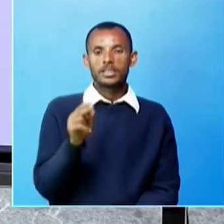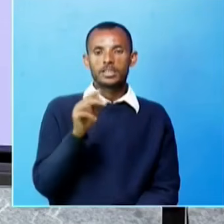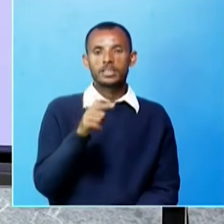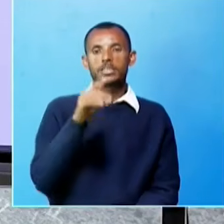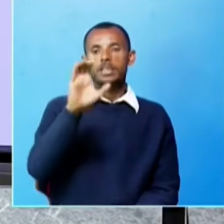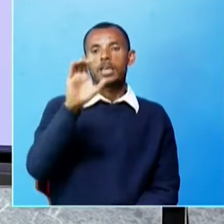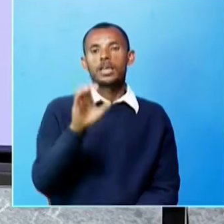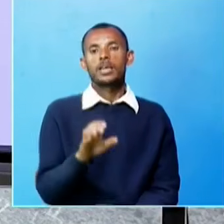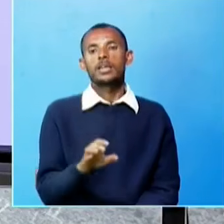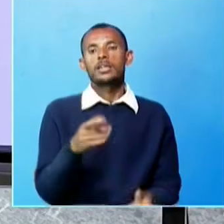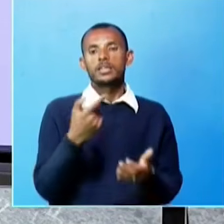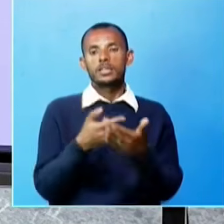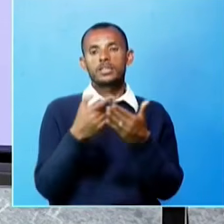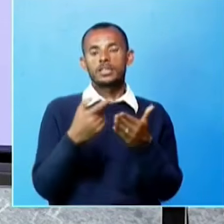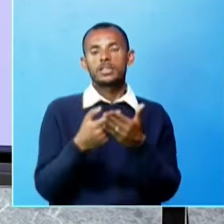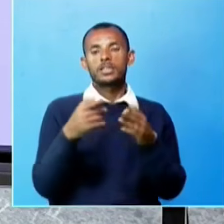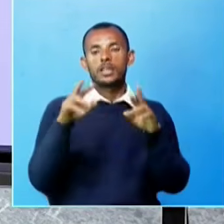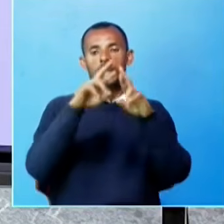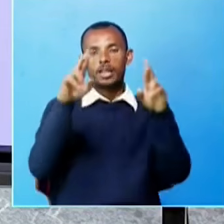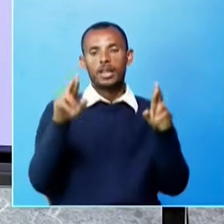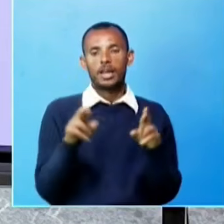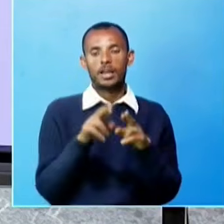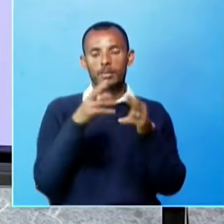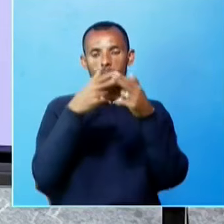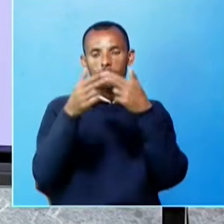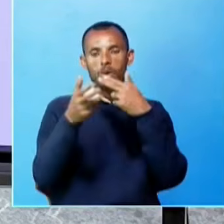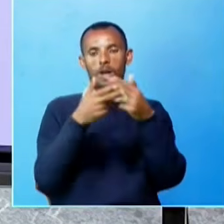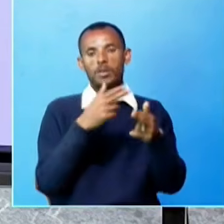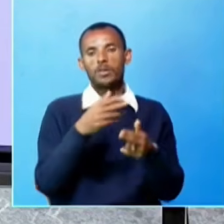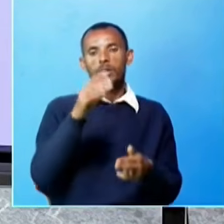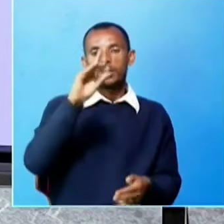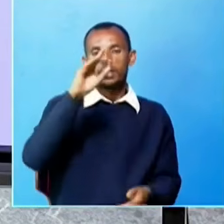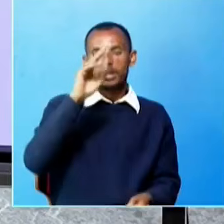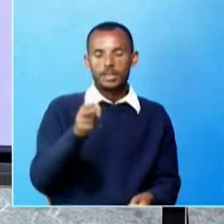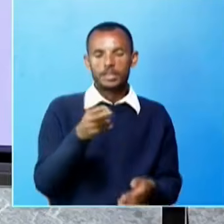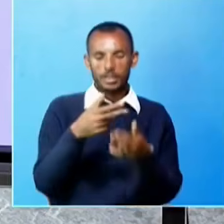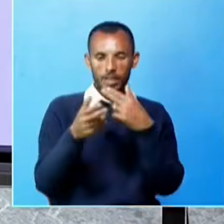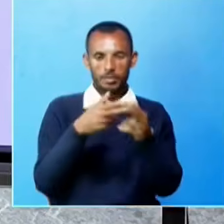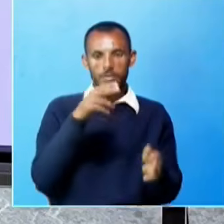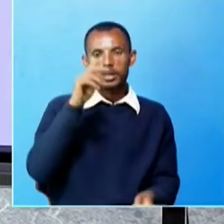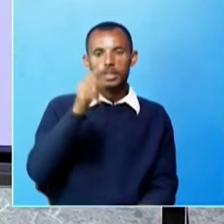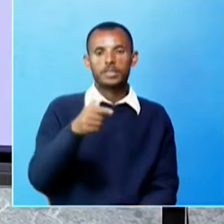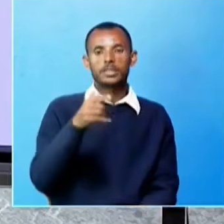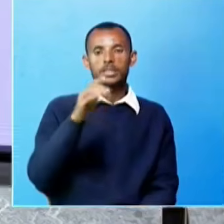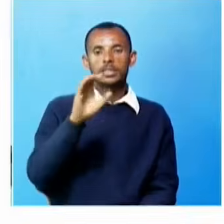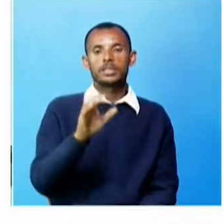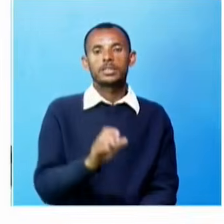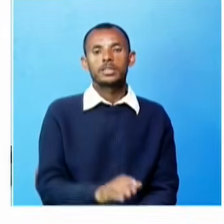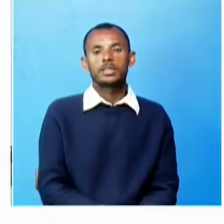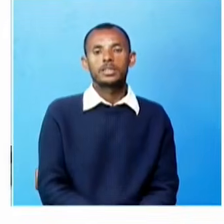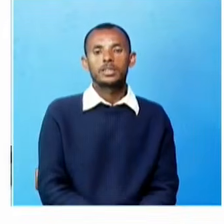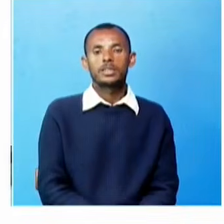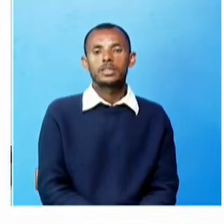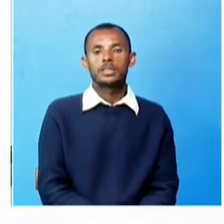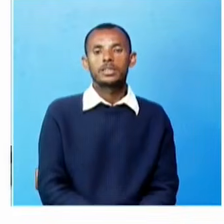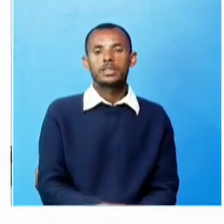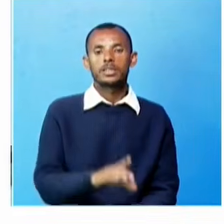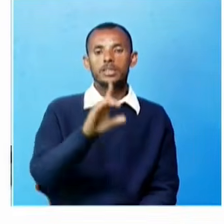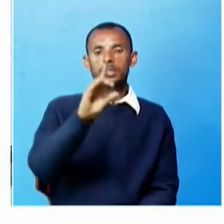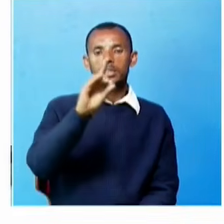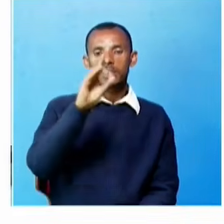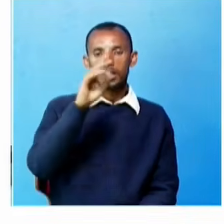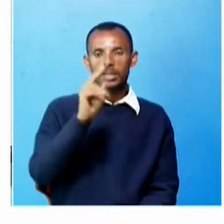DHGC, the area of this rectangle is the product of DH times HG. Okay, say